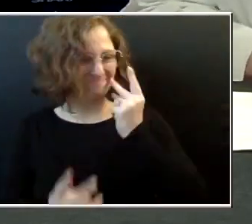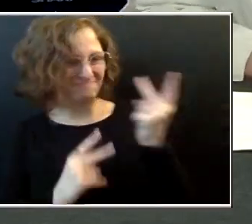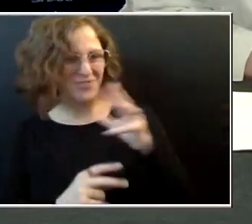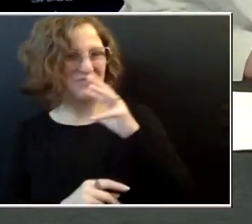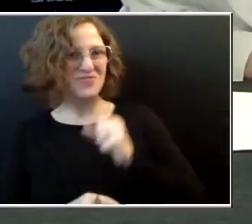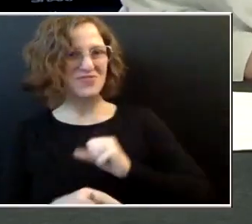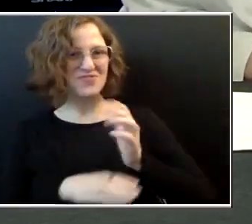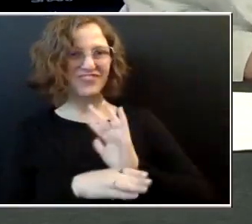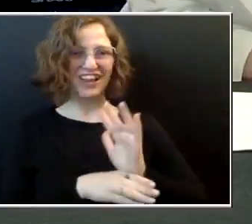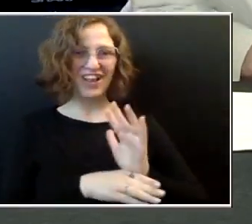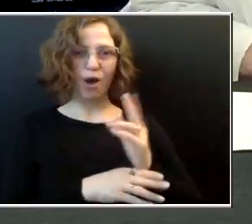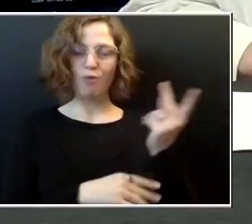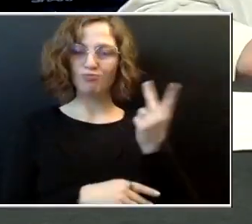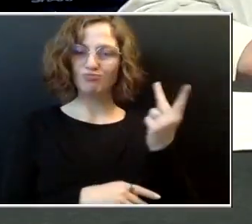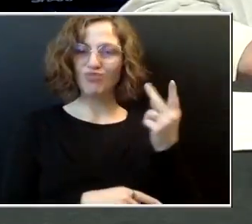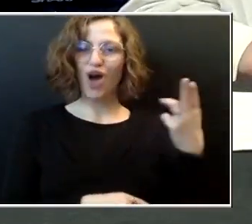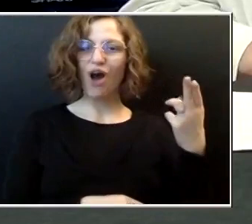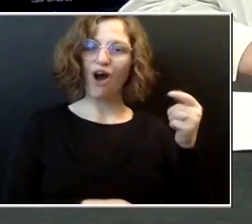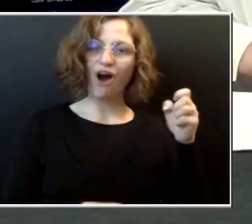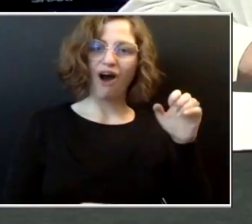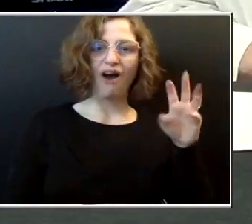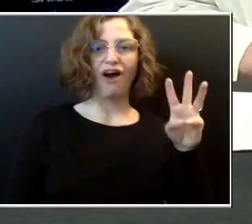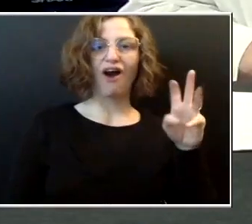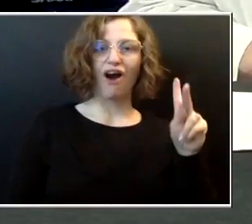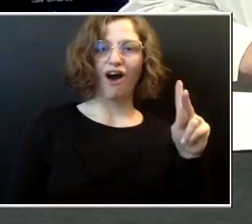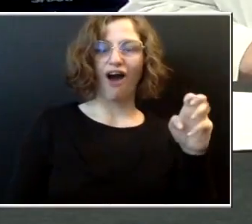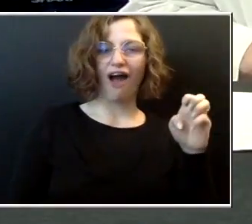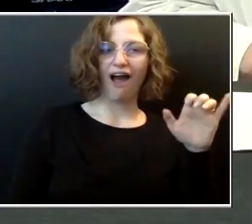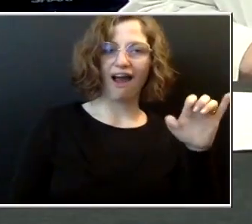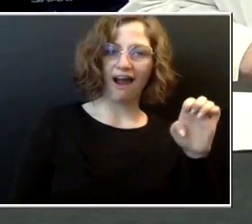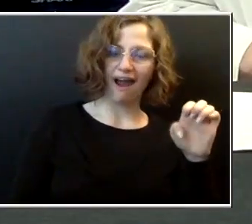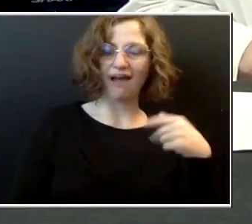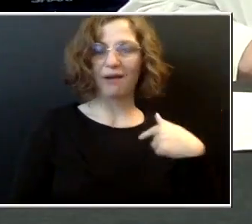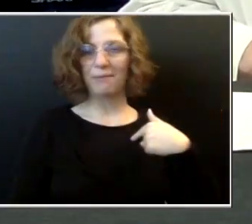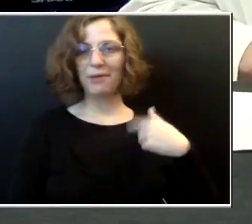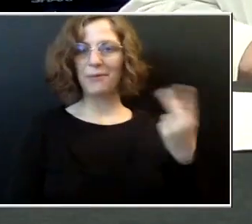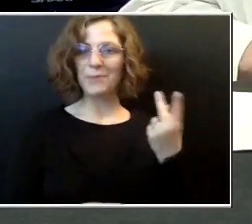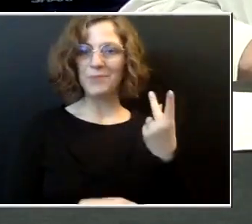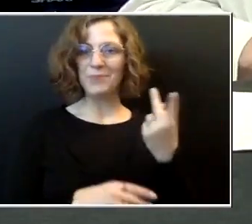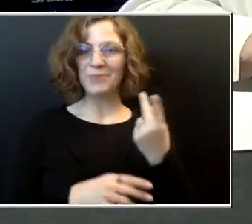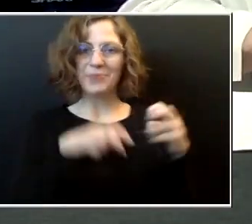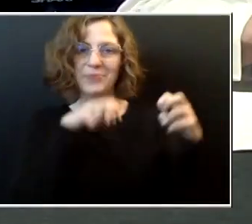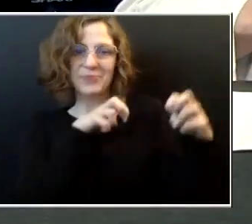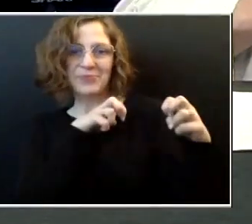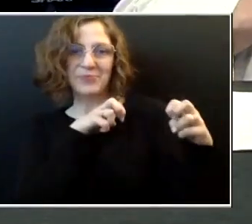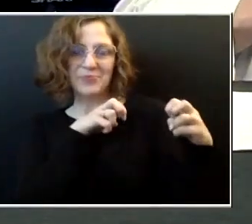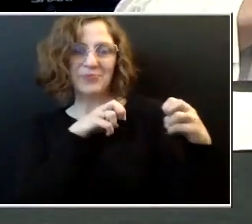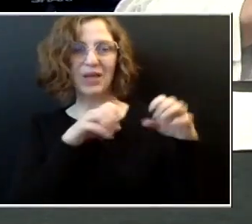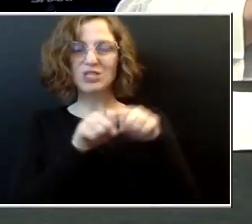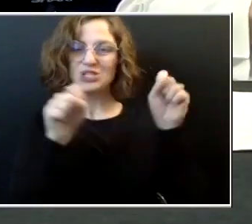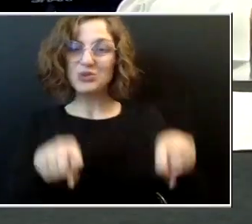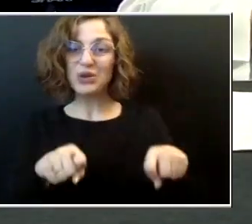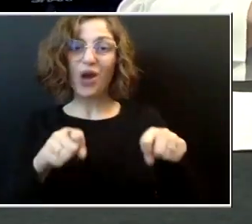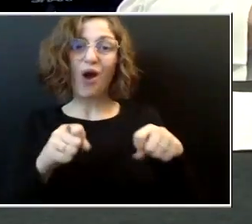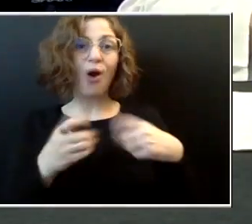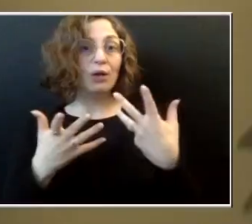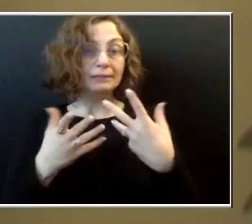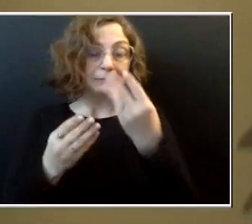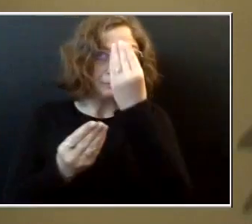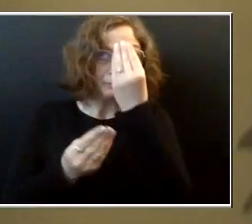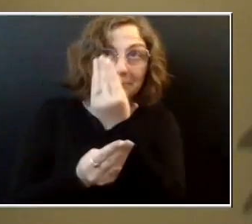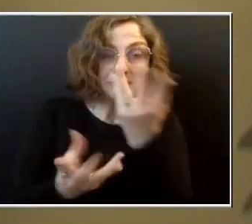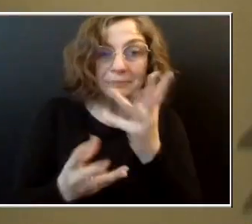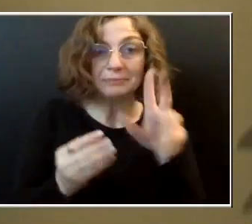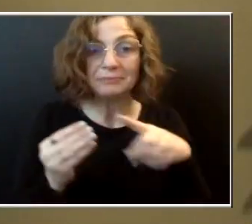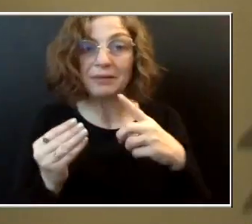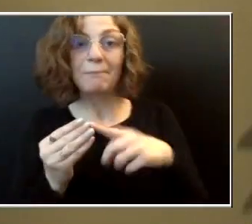in the studio to talk to update local media. Look at how great our infection control was. Let's see. We were like within 3 feet of